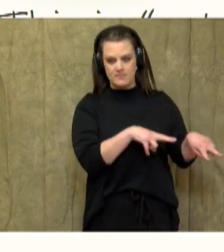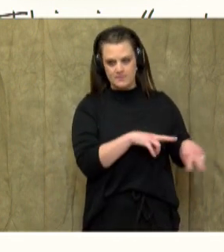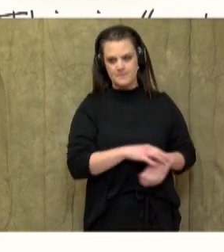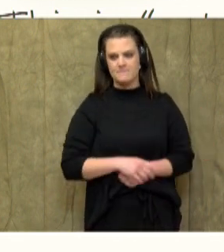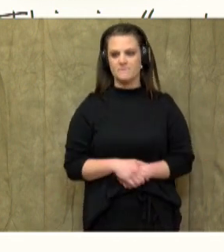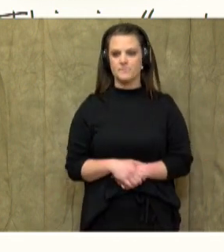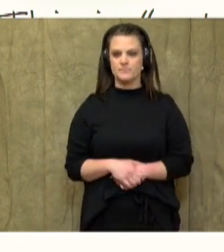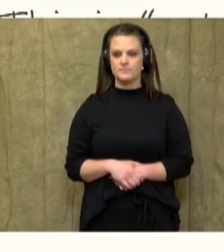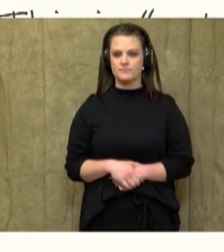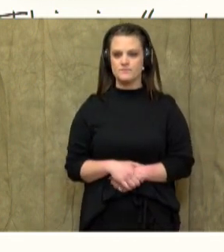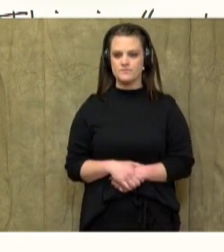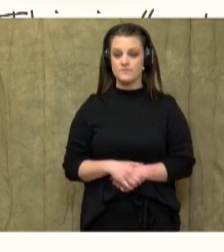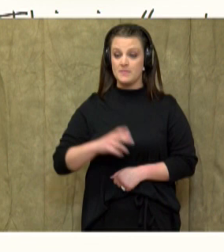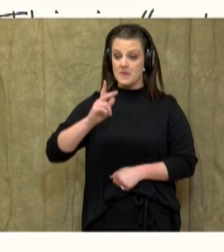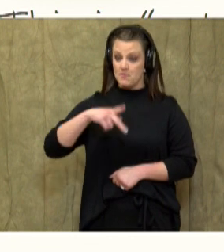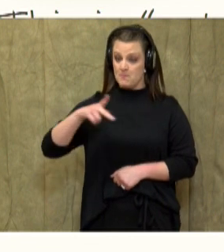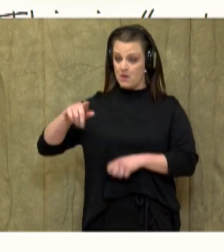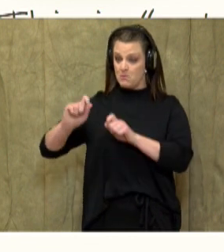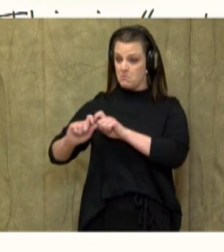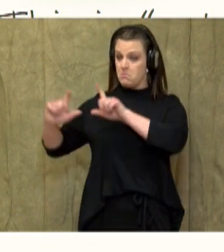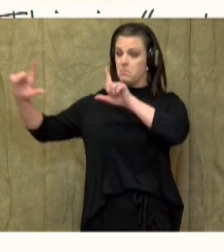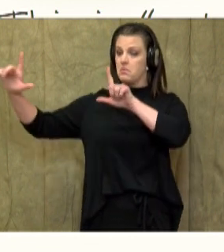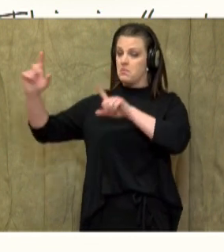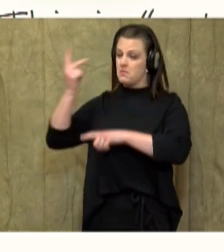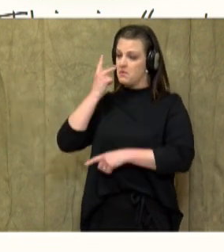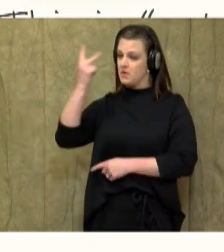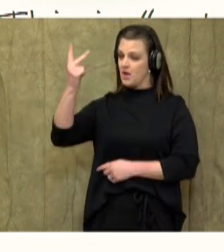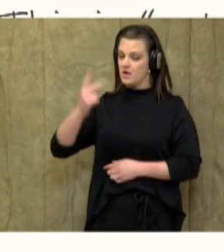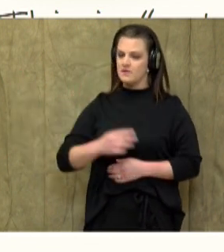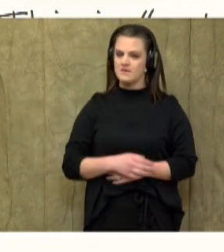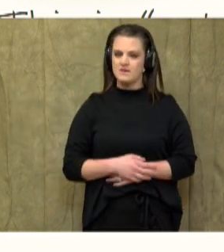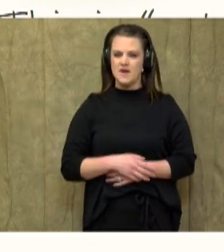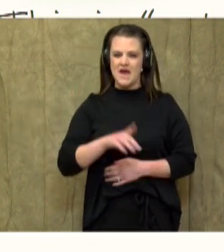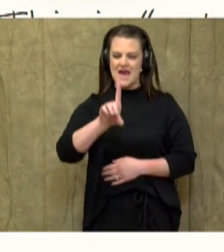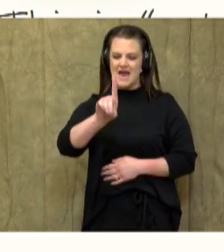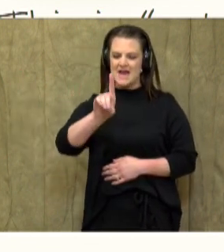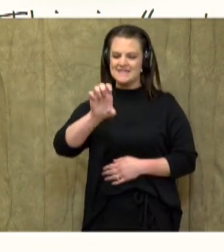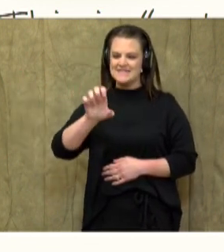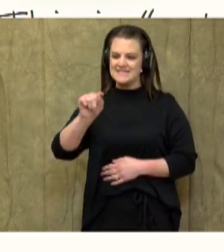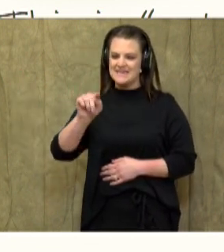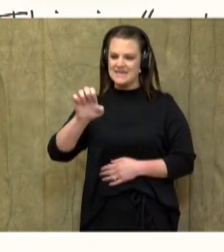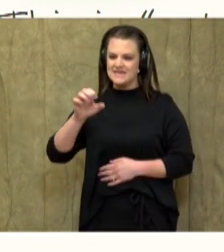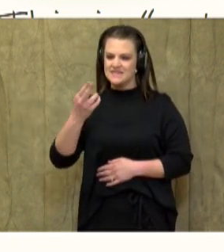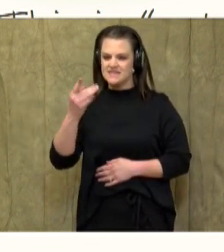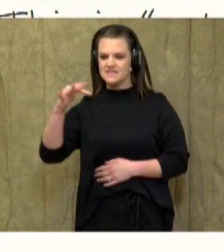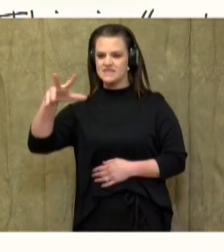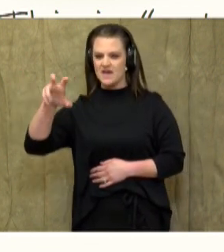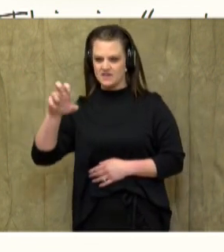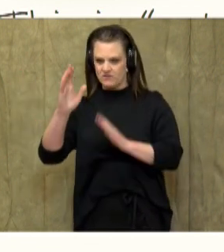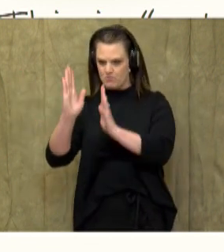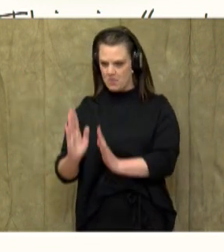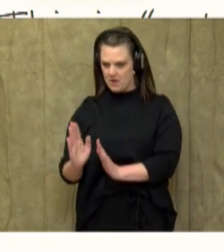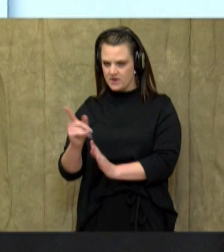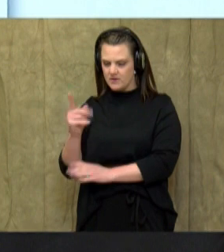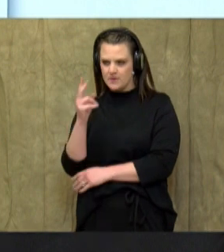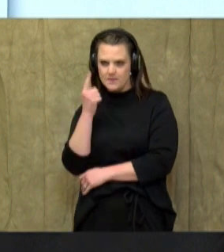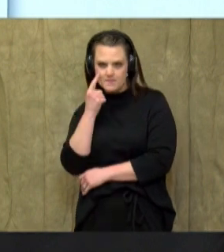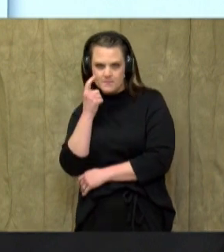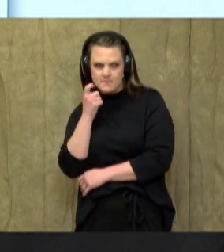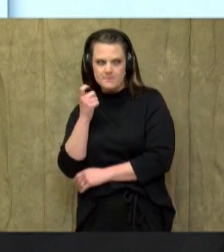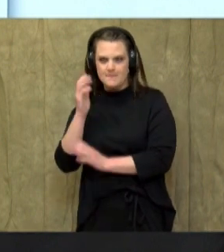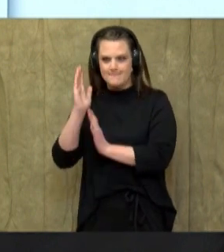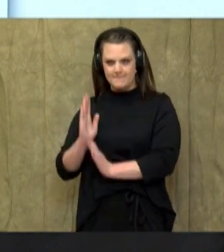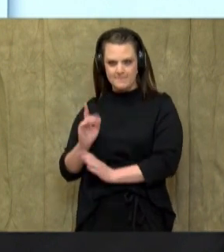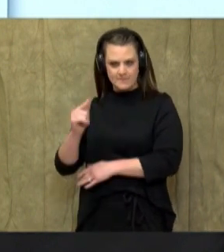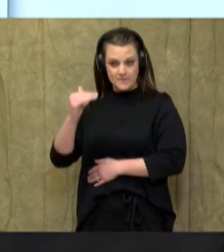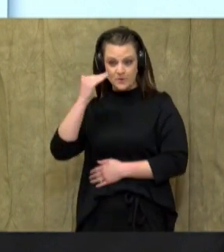this PowerPoint, I see a detective. And there's a reason why I put a detective in there. I want